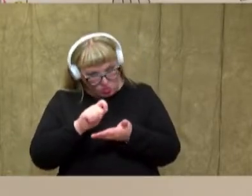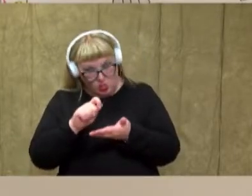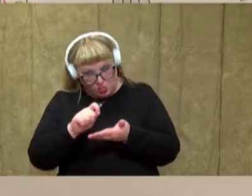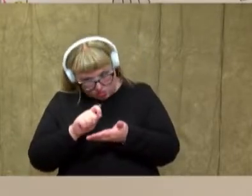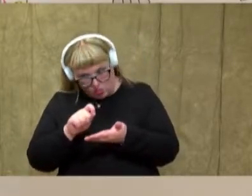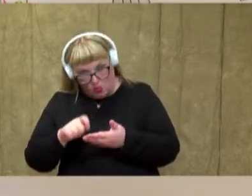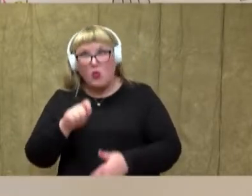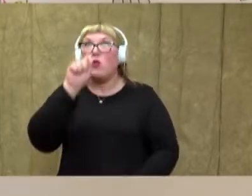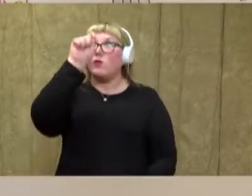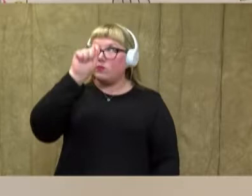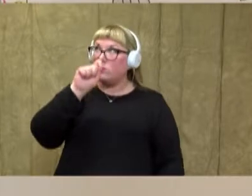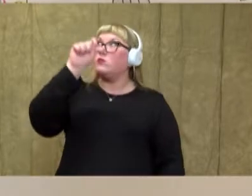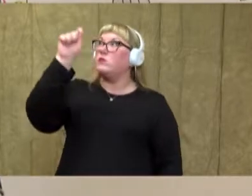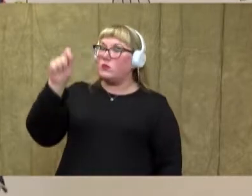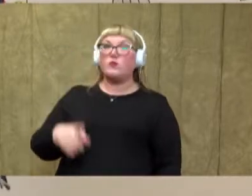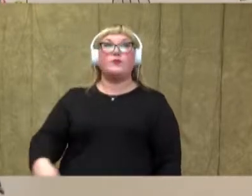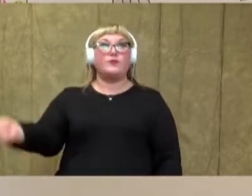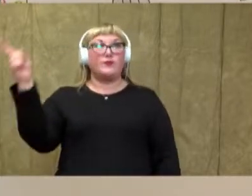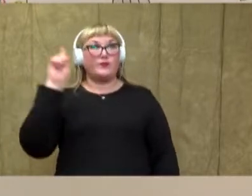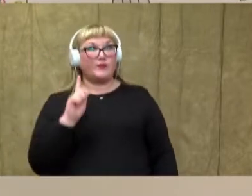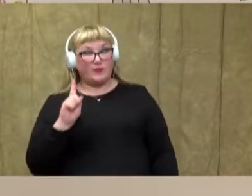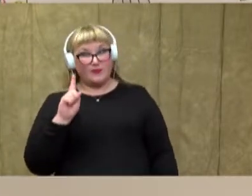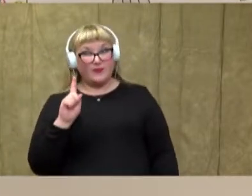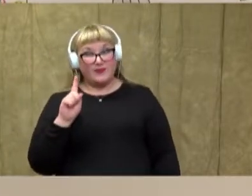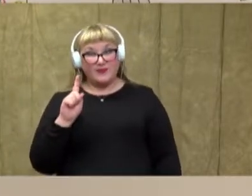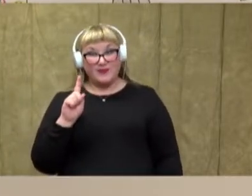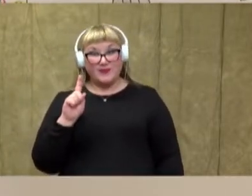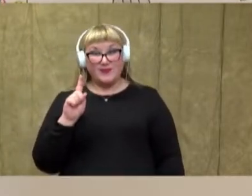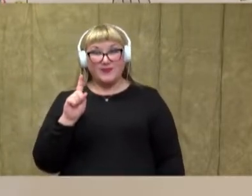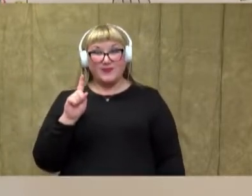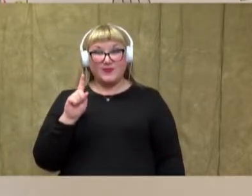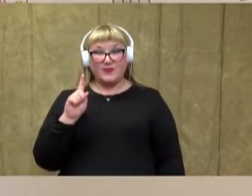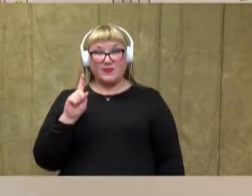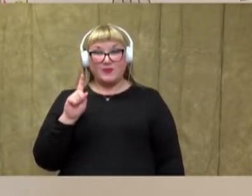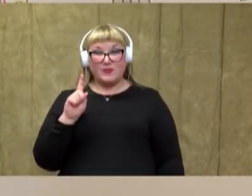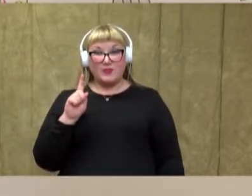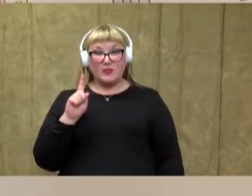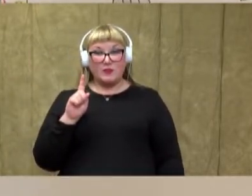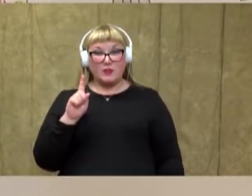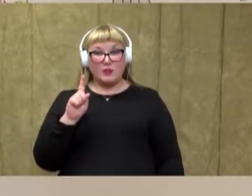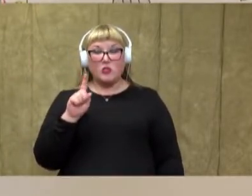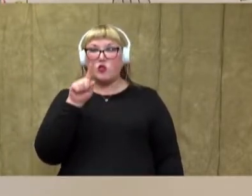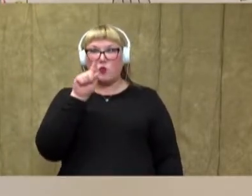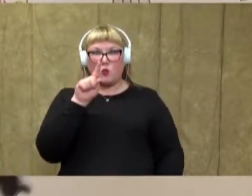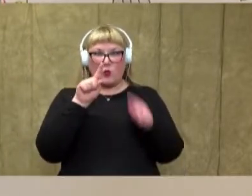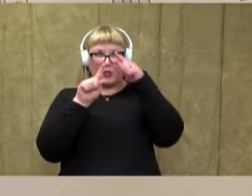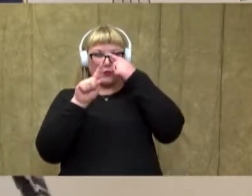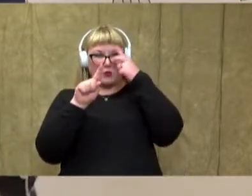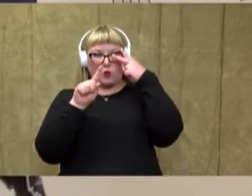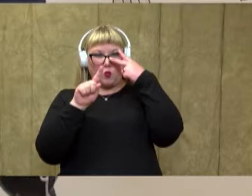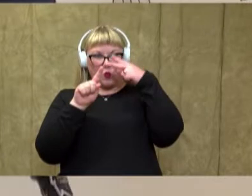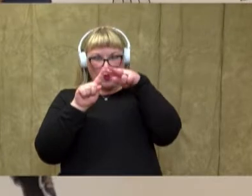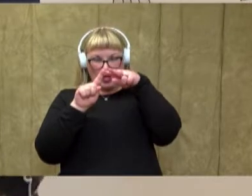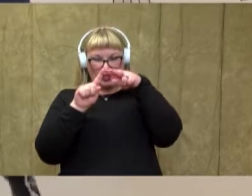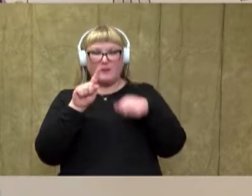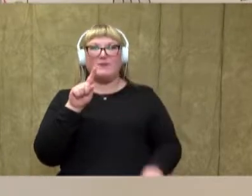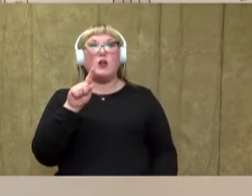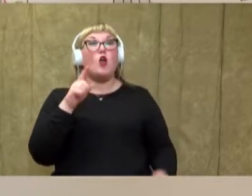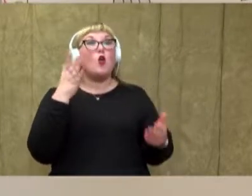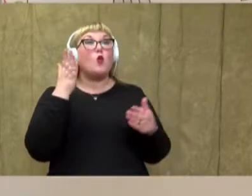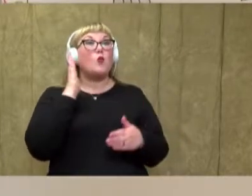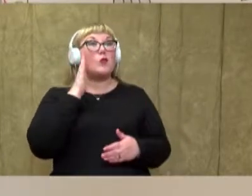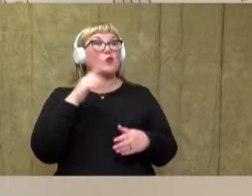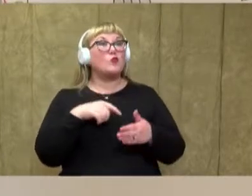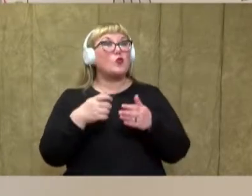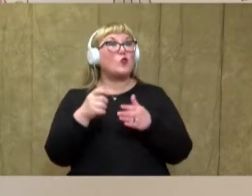that finger. Take out your index finger. And I want you to watch the tip of that finger. We are going to air write the